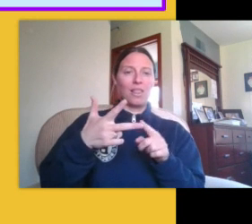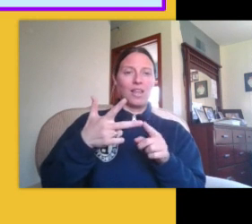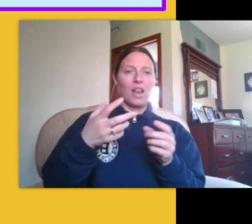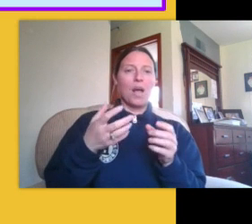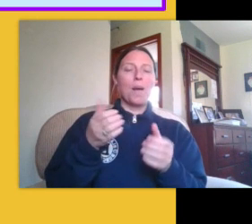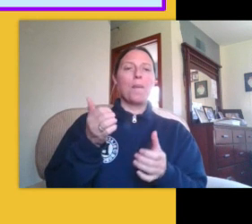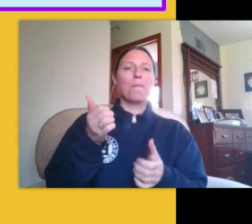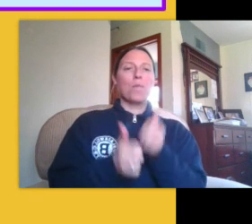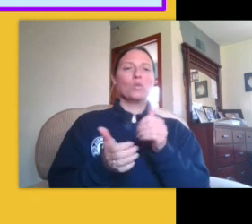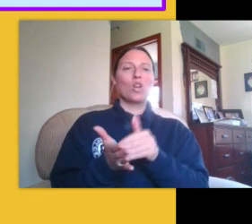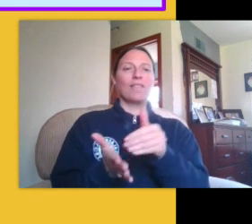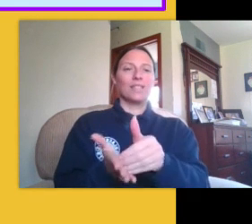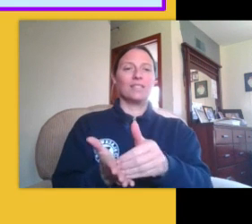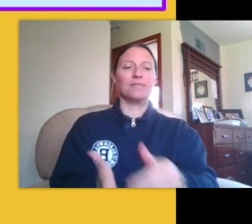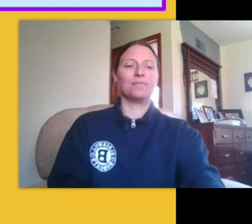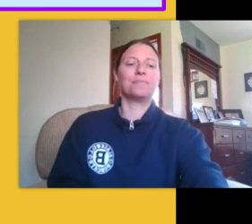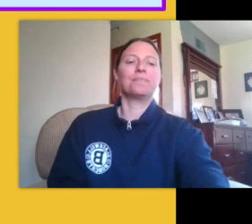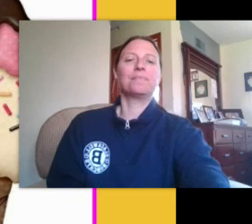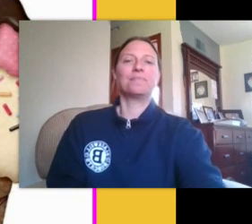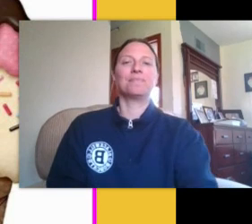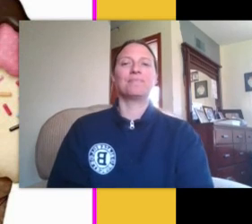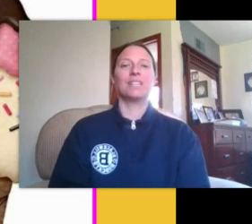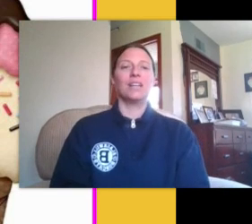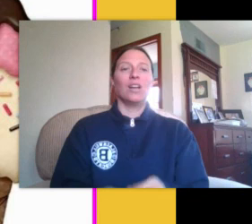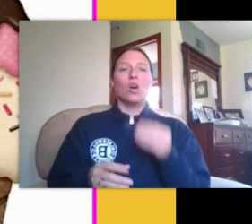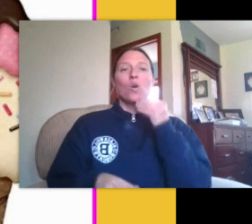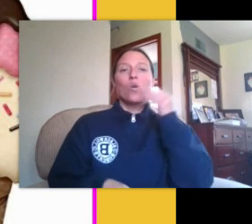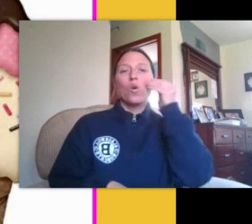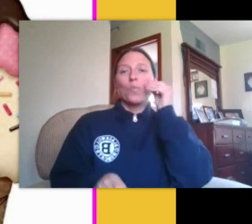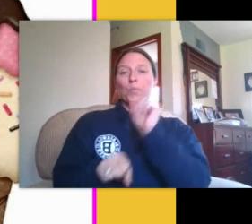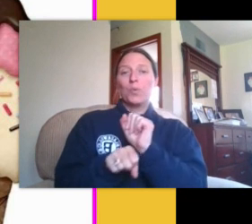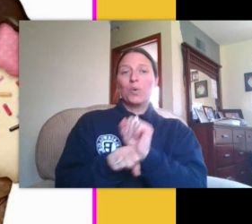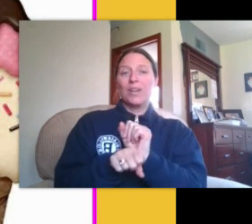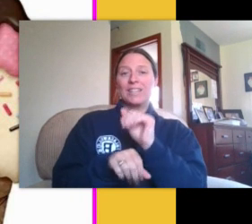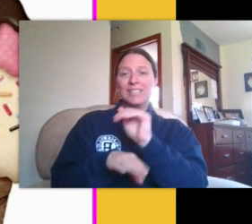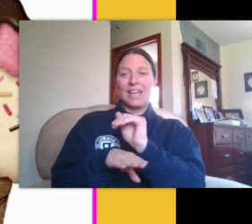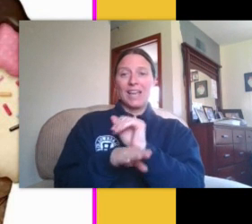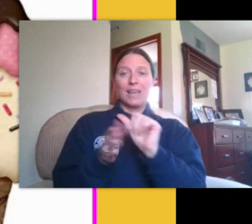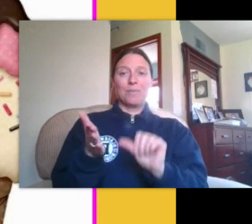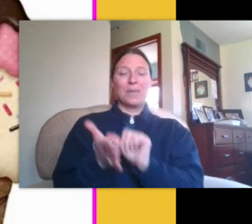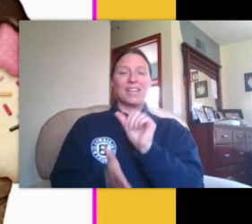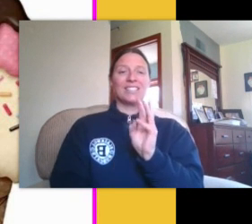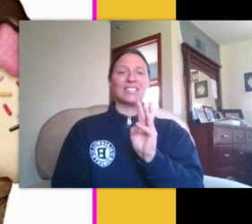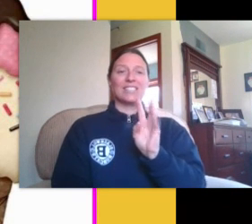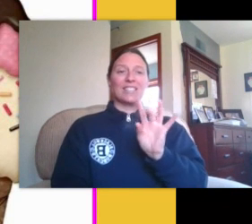is page 685, 686, evens only.